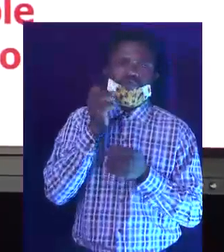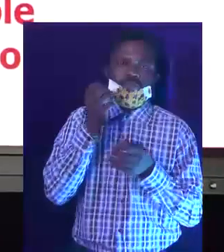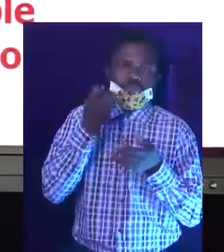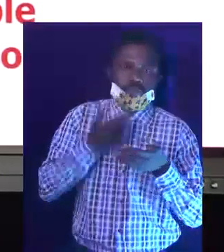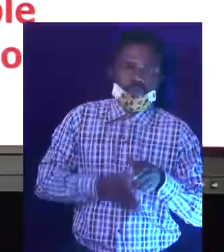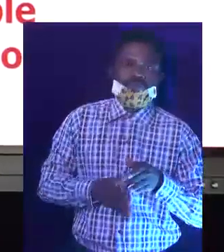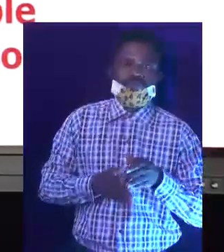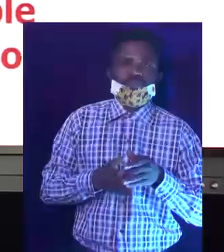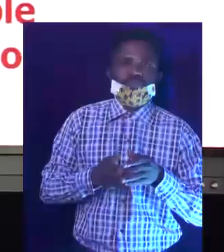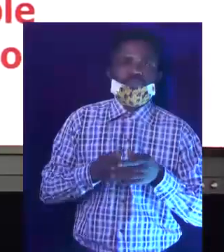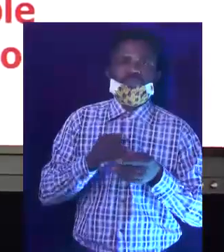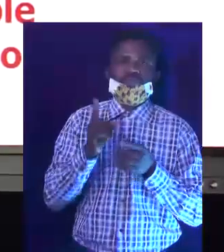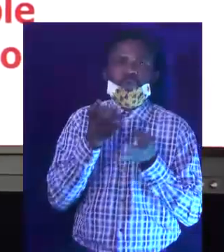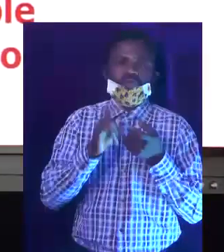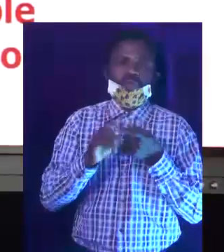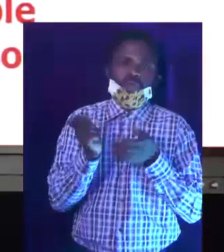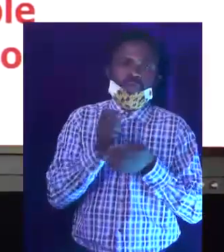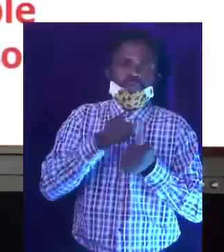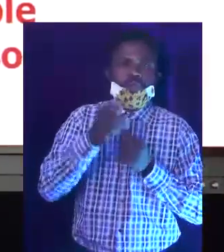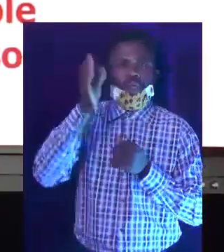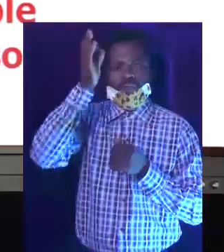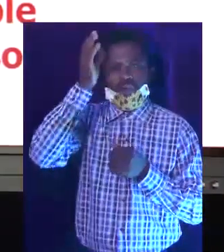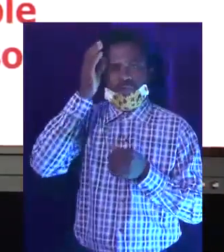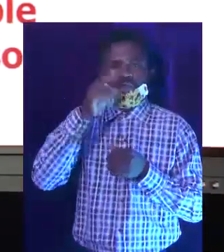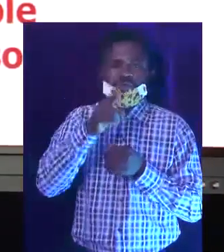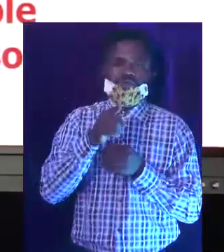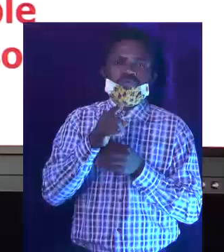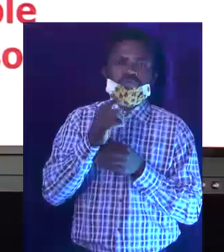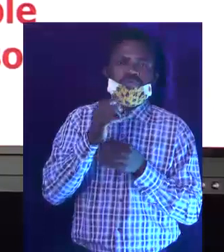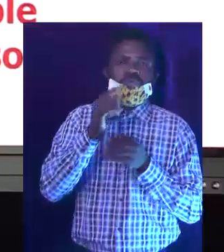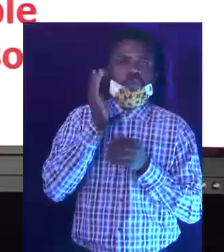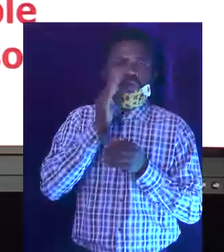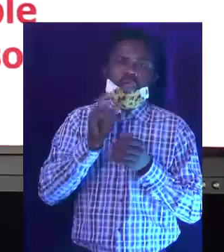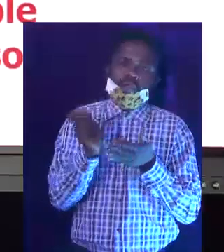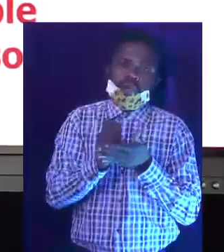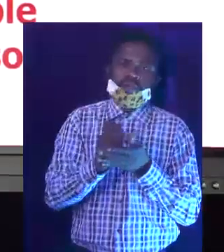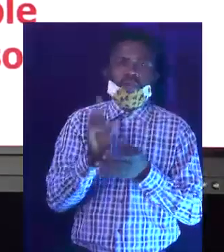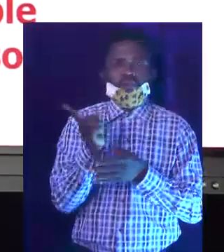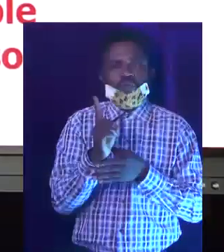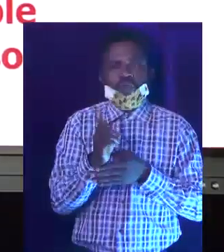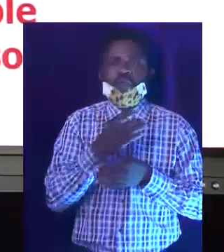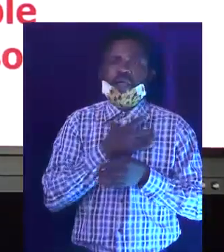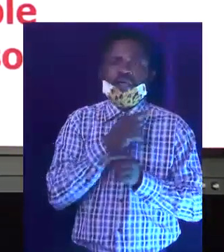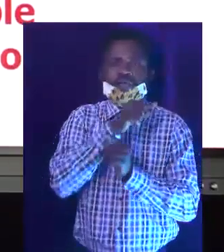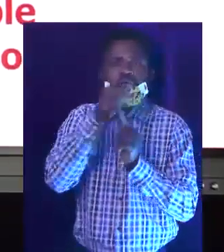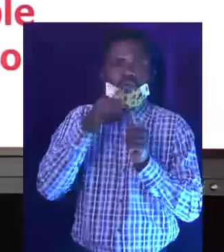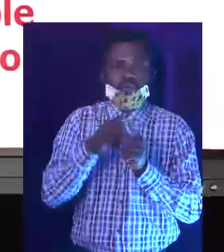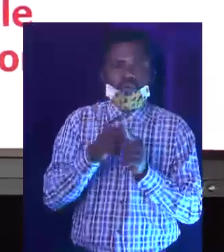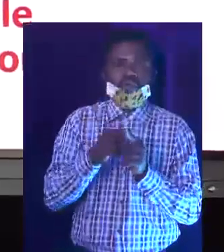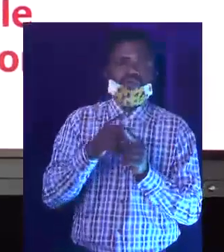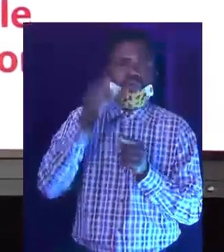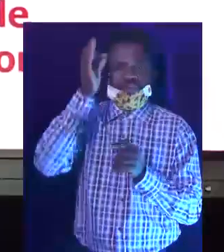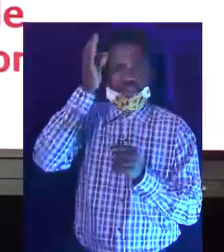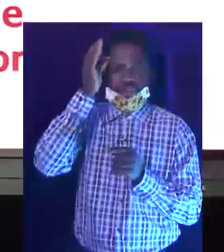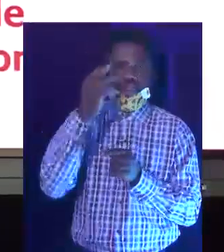born. If you want to write about Auntie Fumi, you are going to write where and